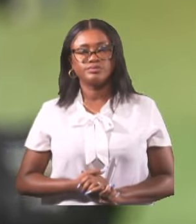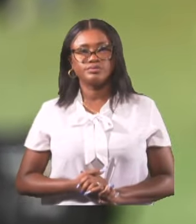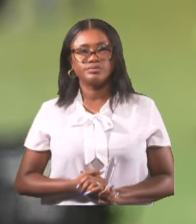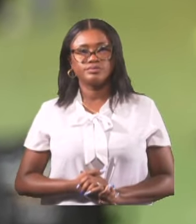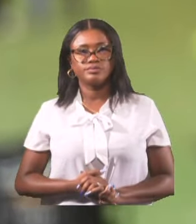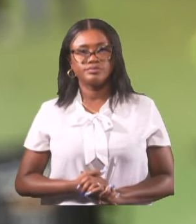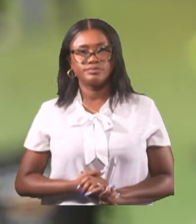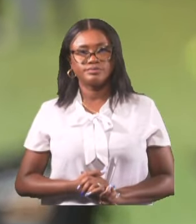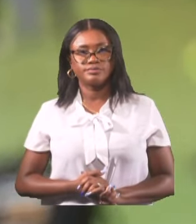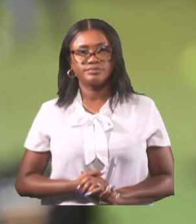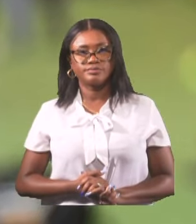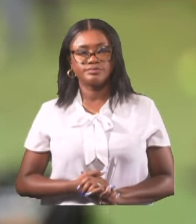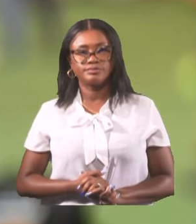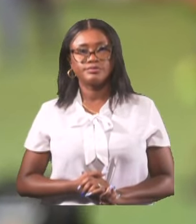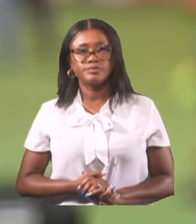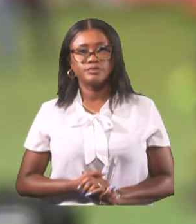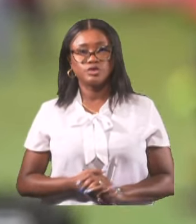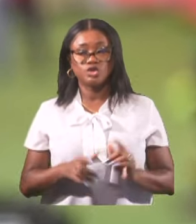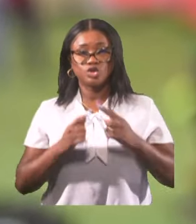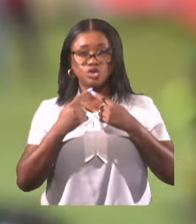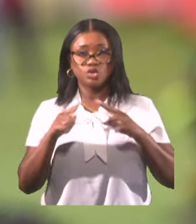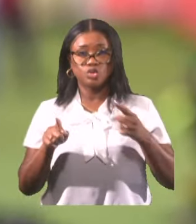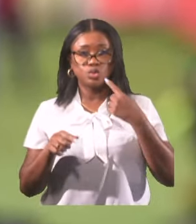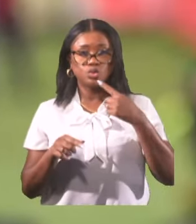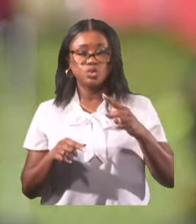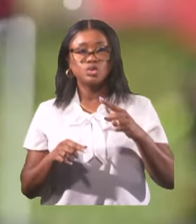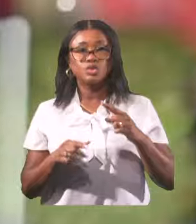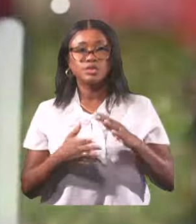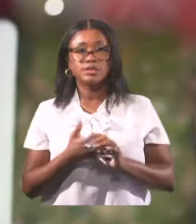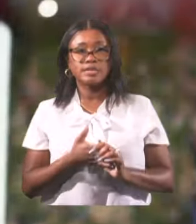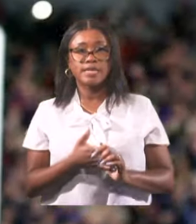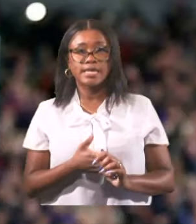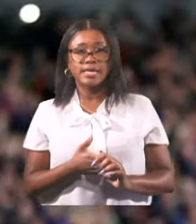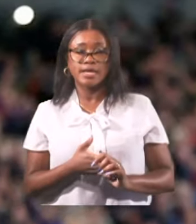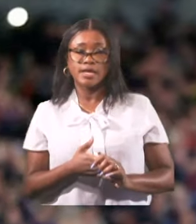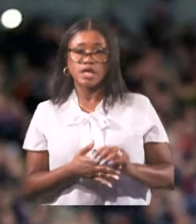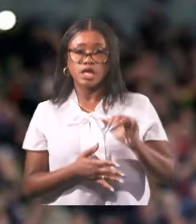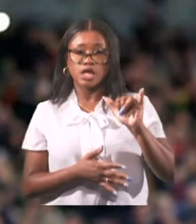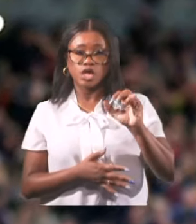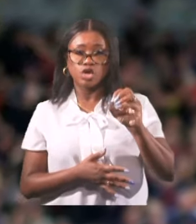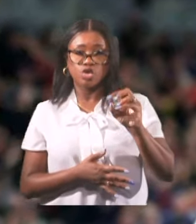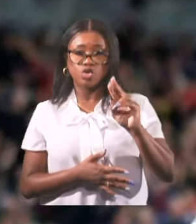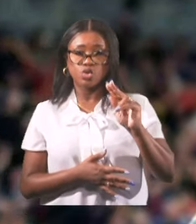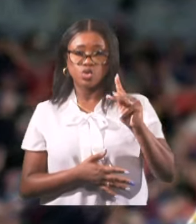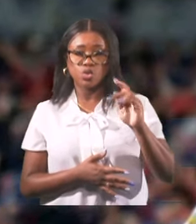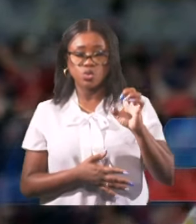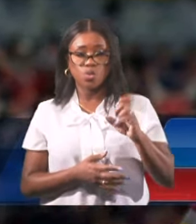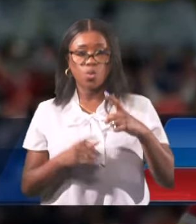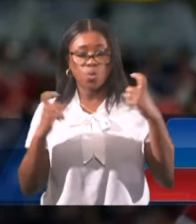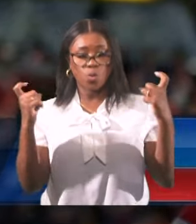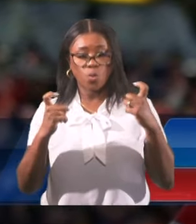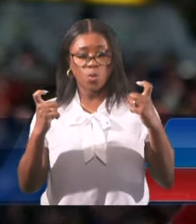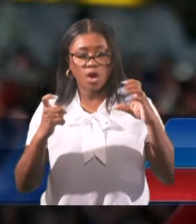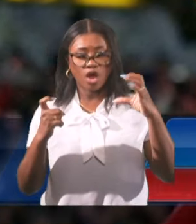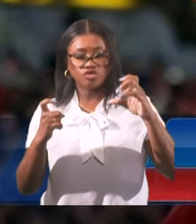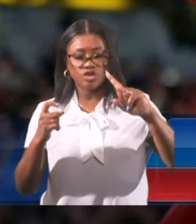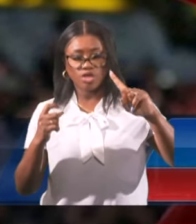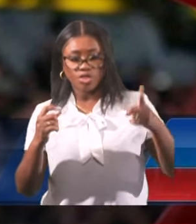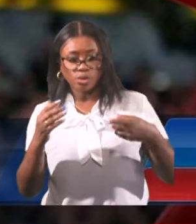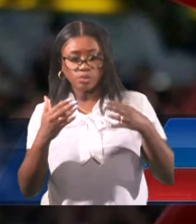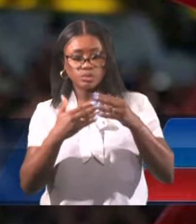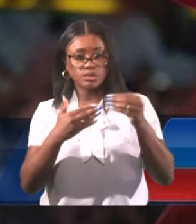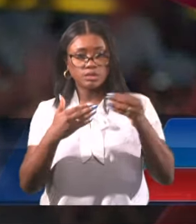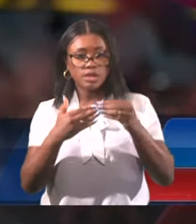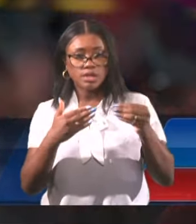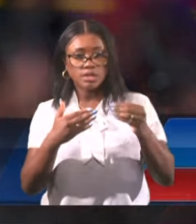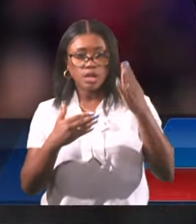According to the Sydney Morning Herald, the Soccer Warriors World Cup captain Dwight Yorke has won hundreds of thousands of dollars in